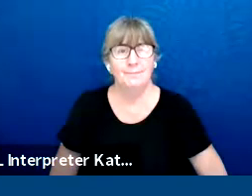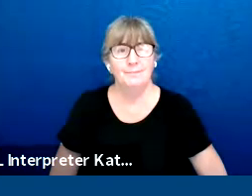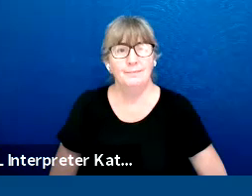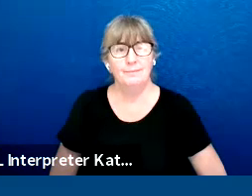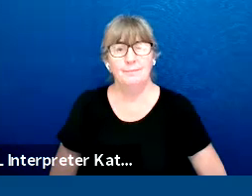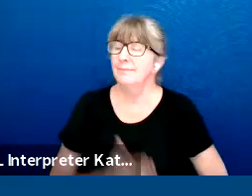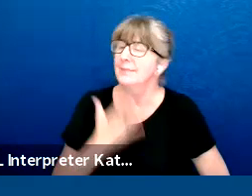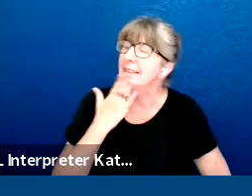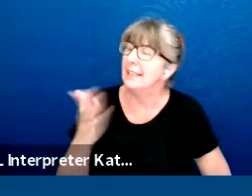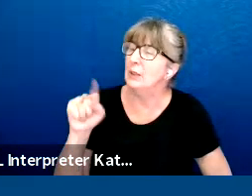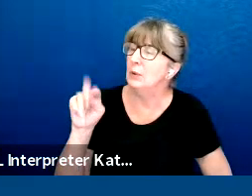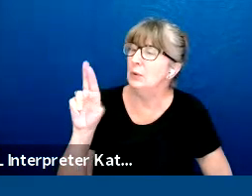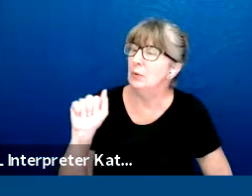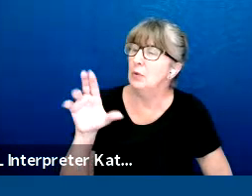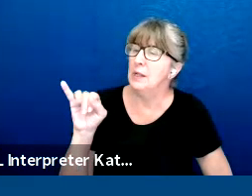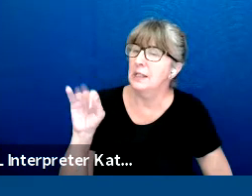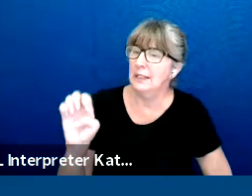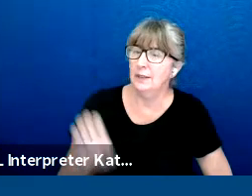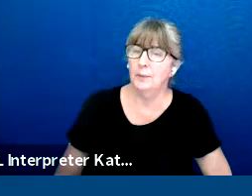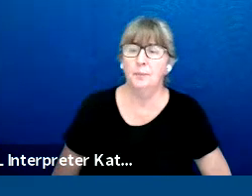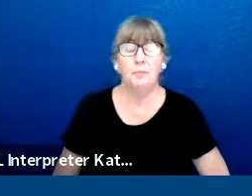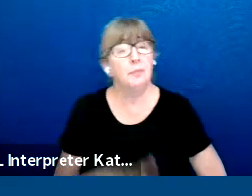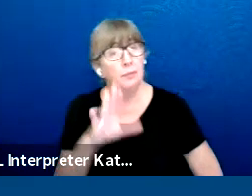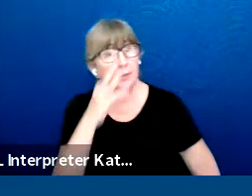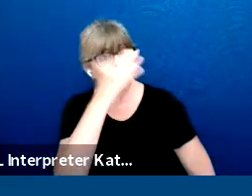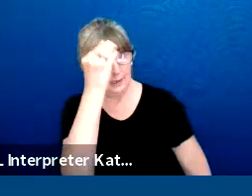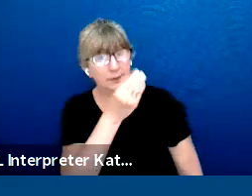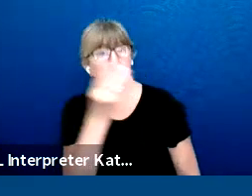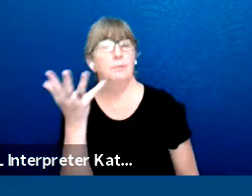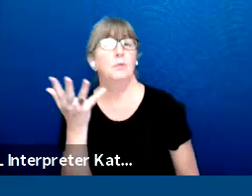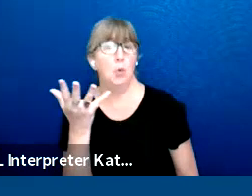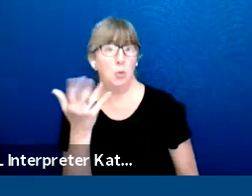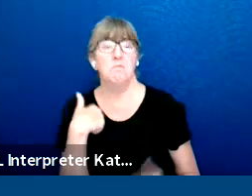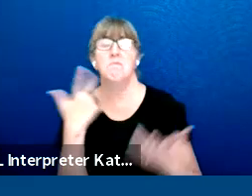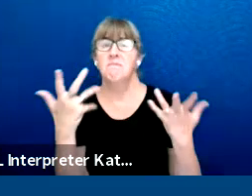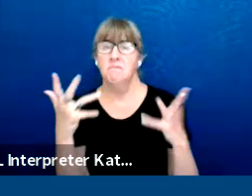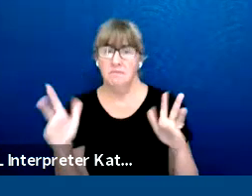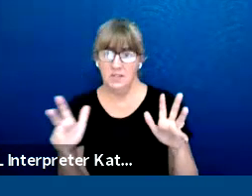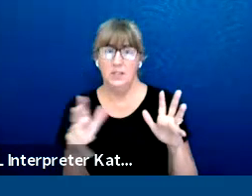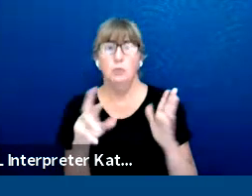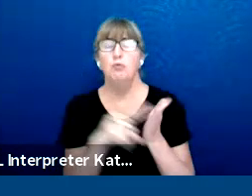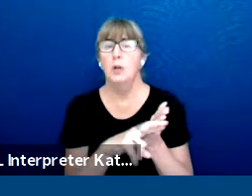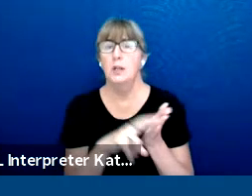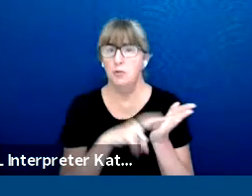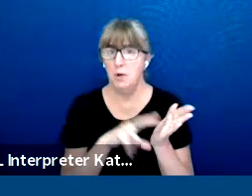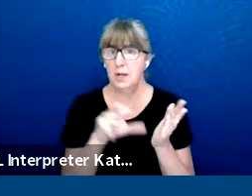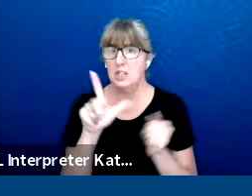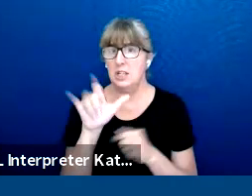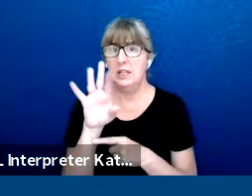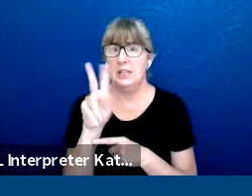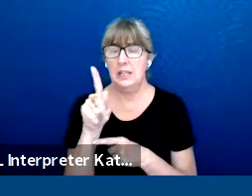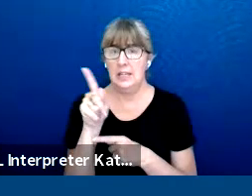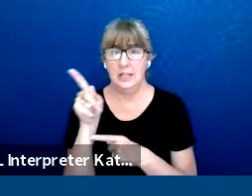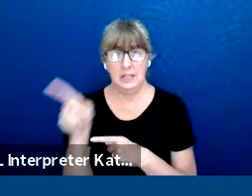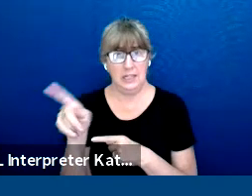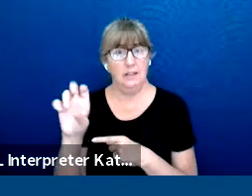Thanks so much, Tracy. And just to let everyone know, I did put the registration link in the chat for